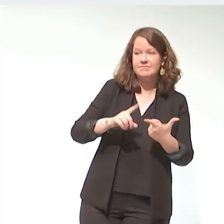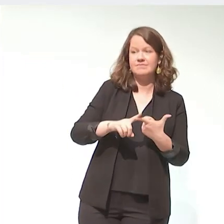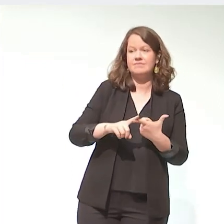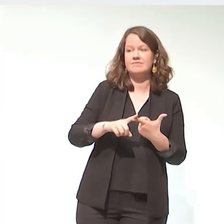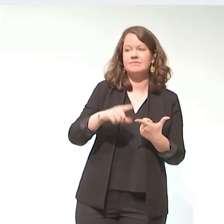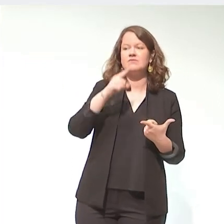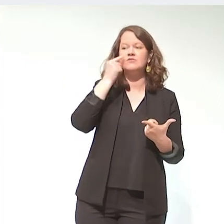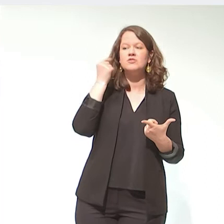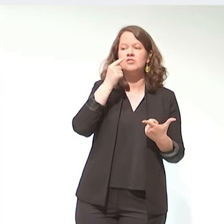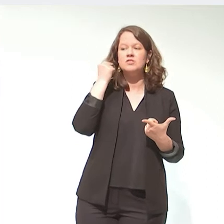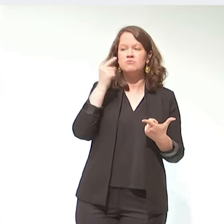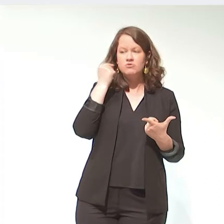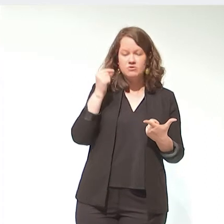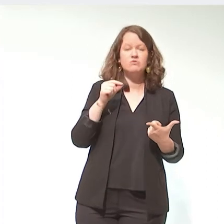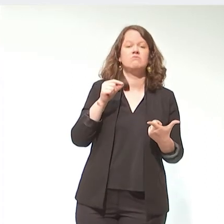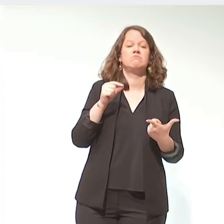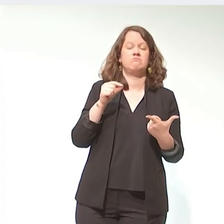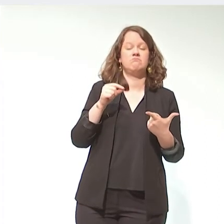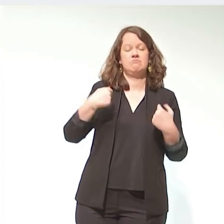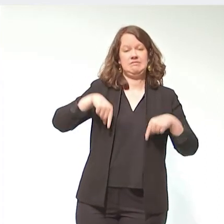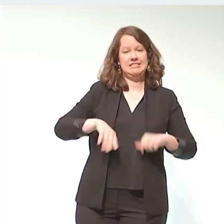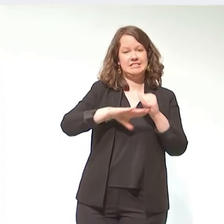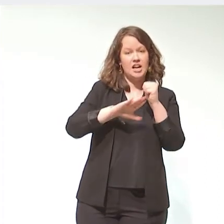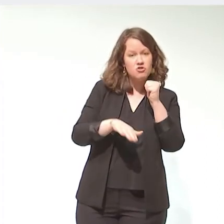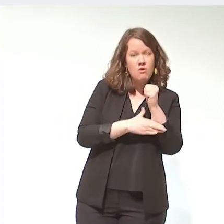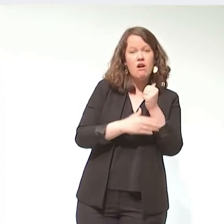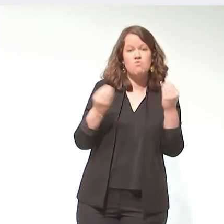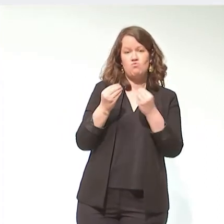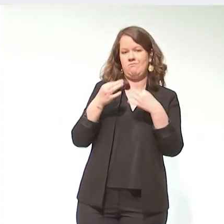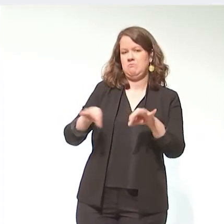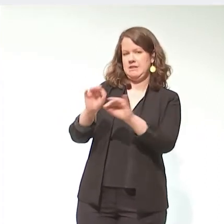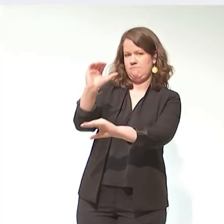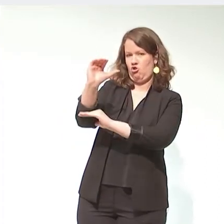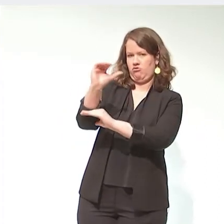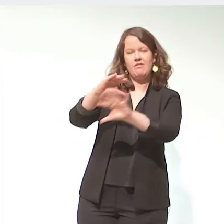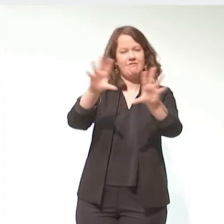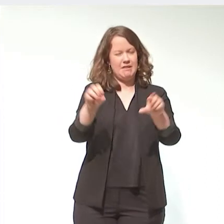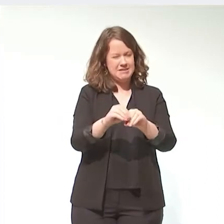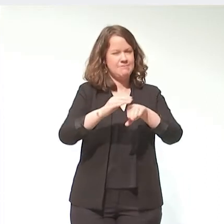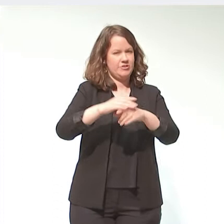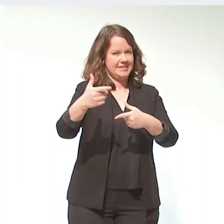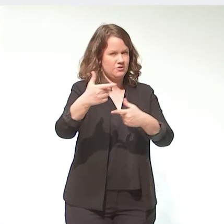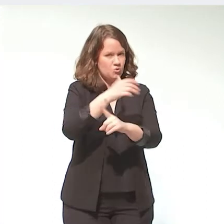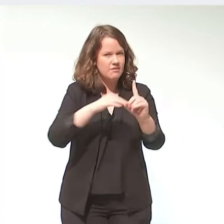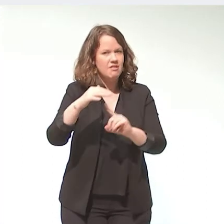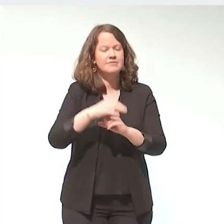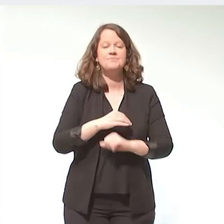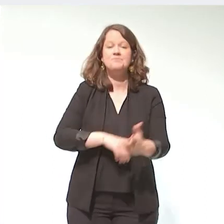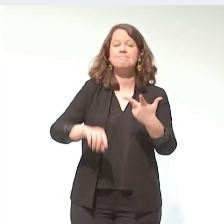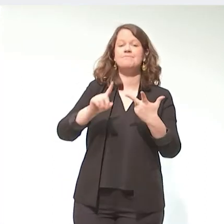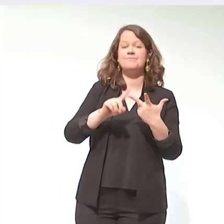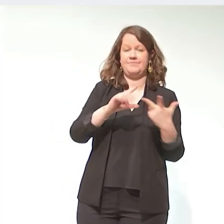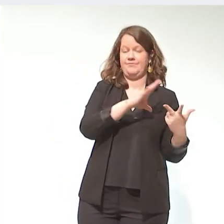Pavel Vidovek, Deputy Minister for Family and Social Policy Affairs in Poland. And